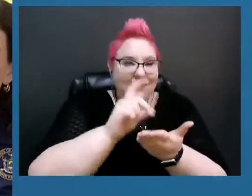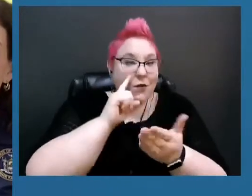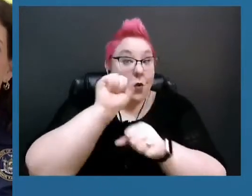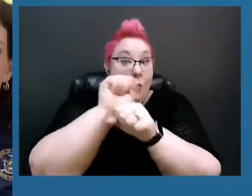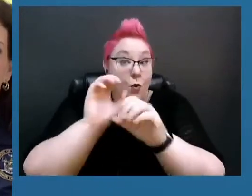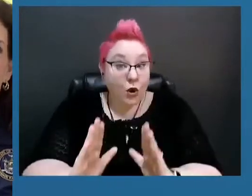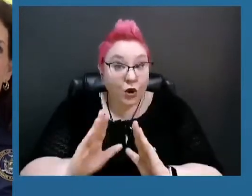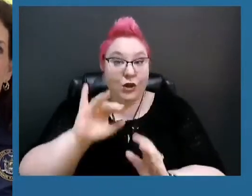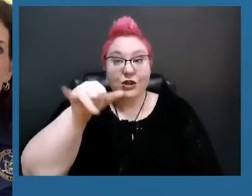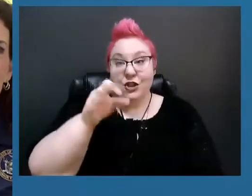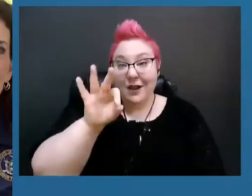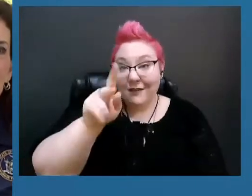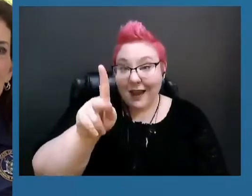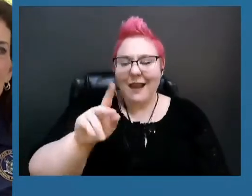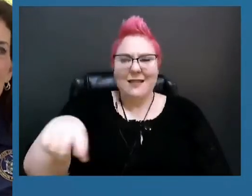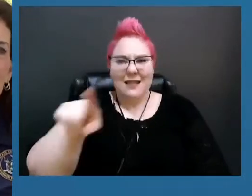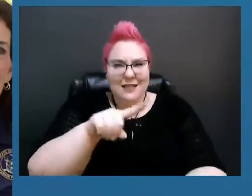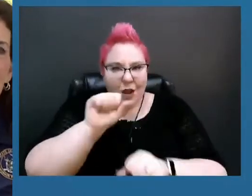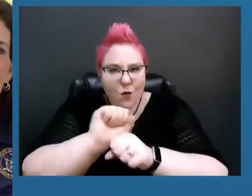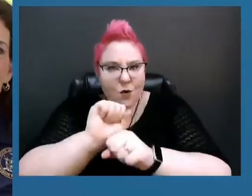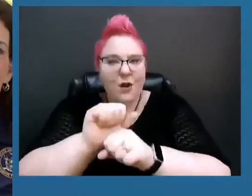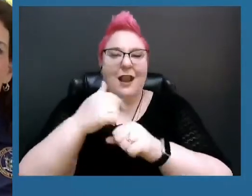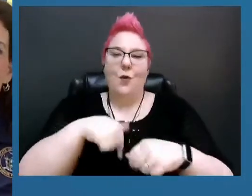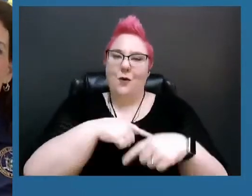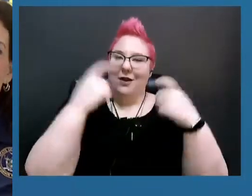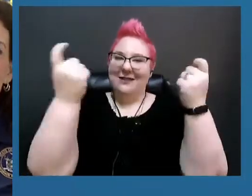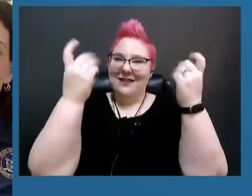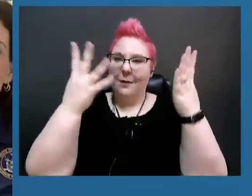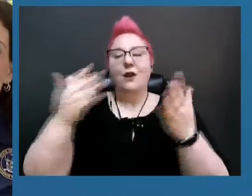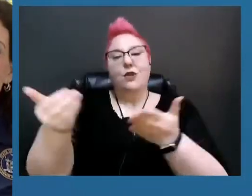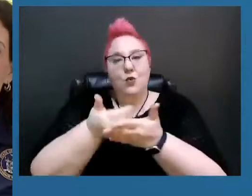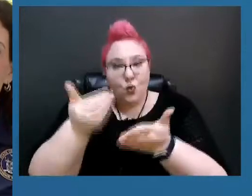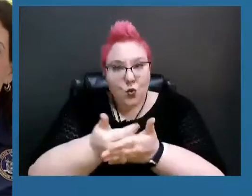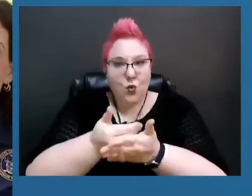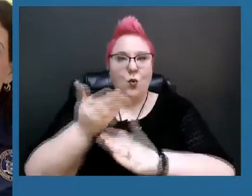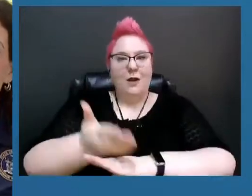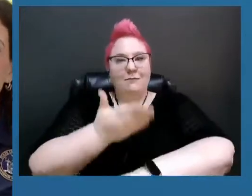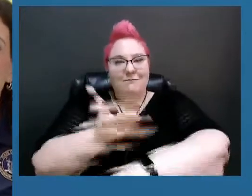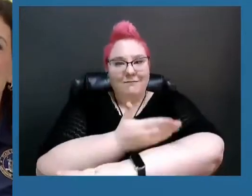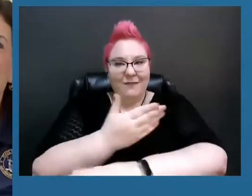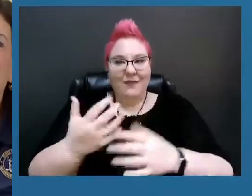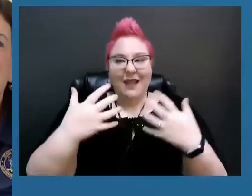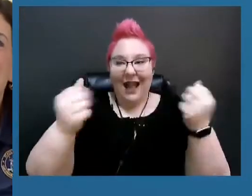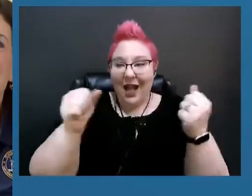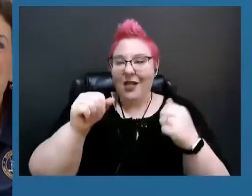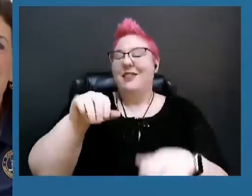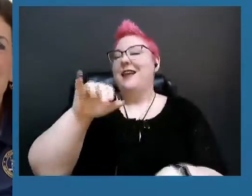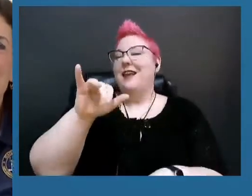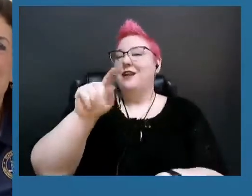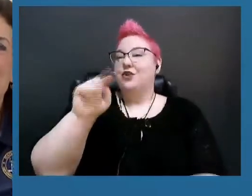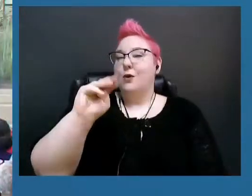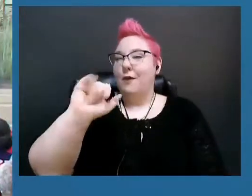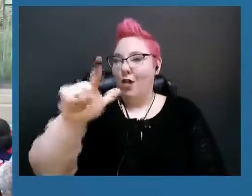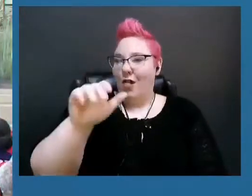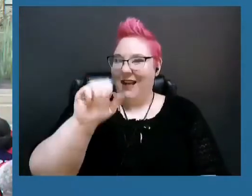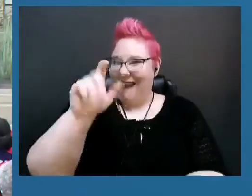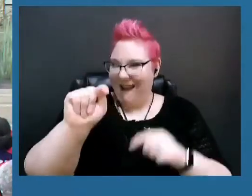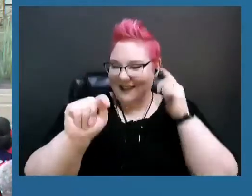JFK work, and that's what we're here to celebrate, the new and improved Healthy Terminals Act. Let's give it up for that.